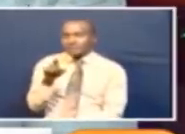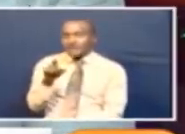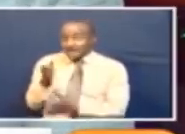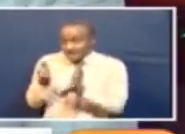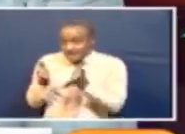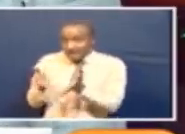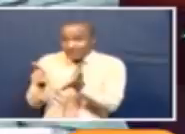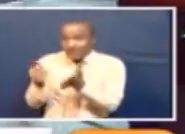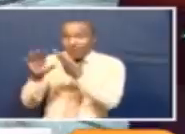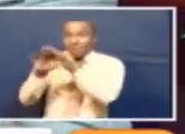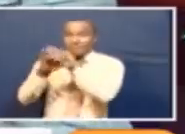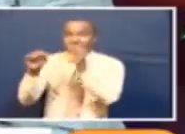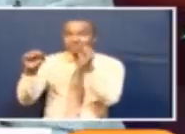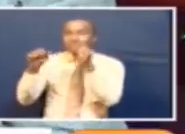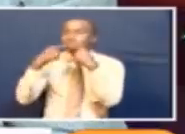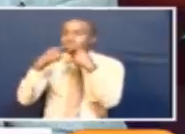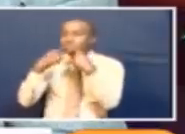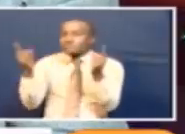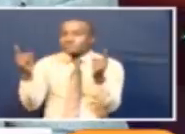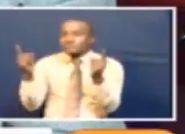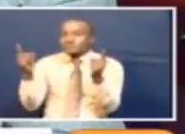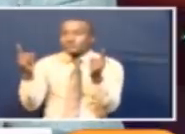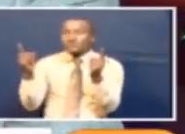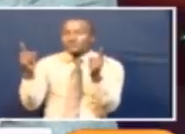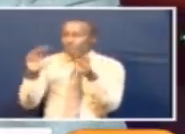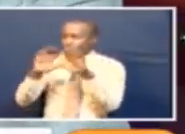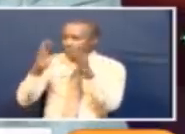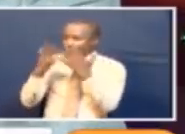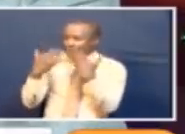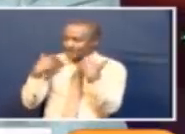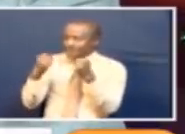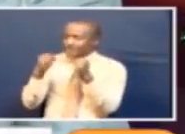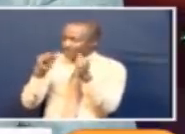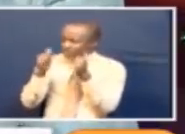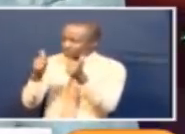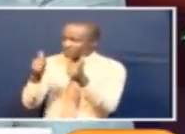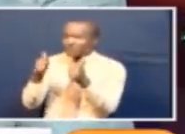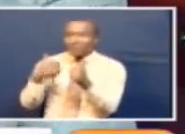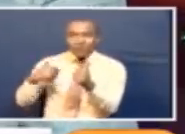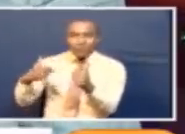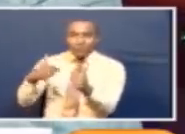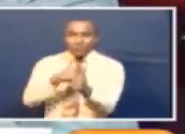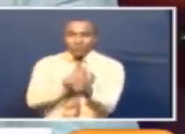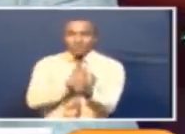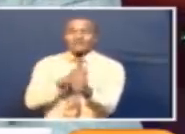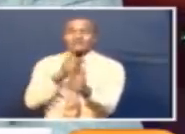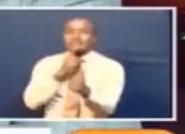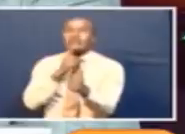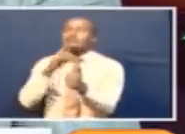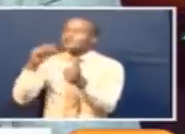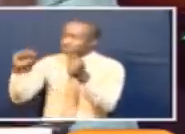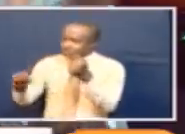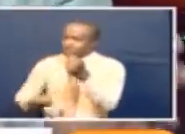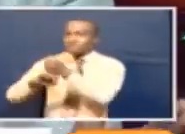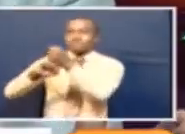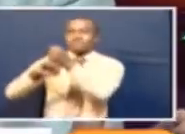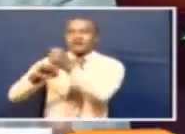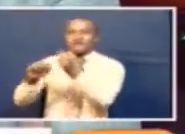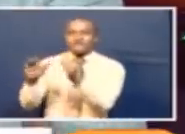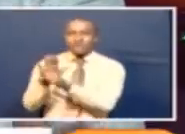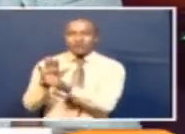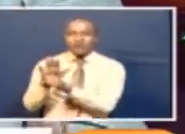now that the president has declared universal health coverage, we were the first ones to say we are throwing our weight behind it and we support it fully, and we still